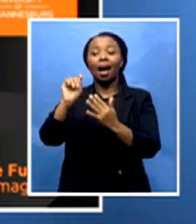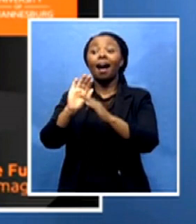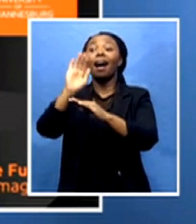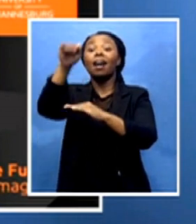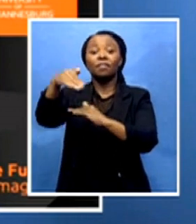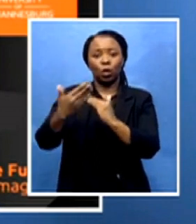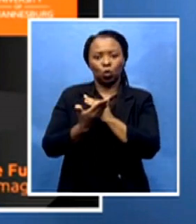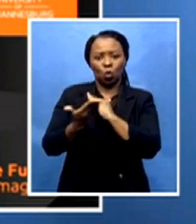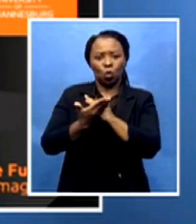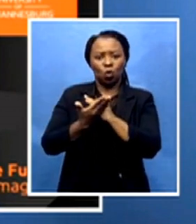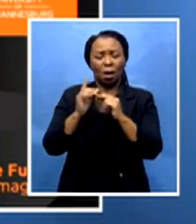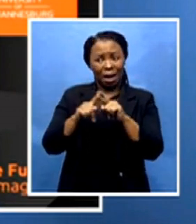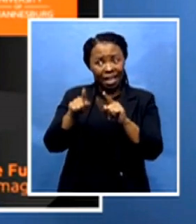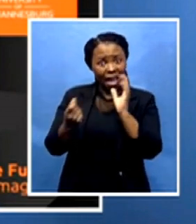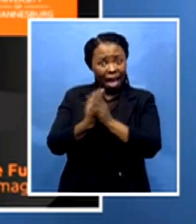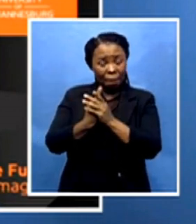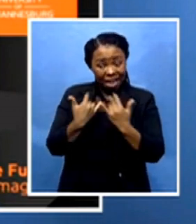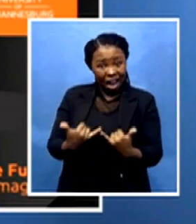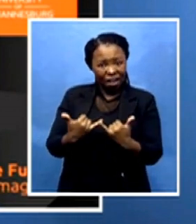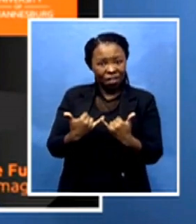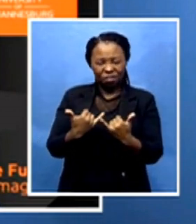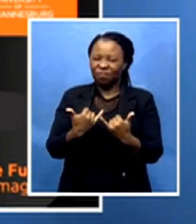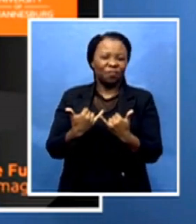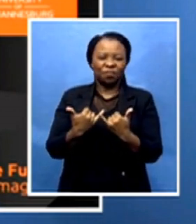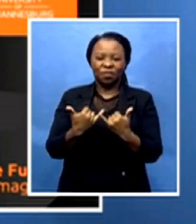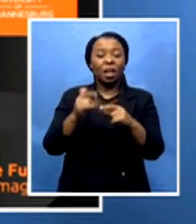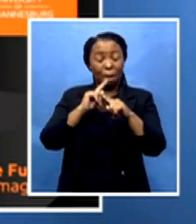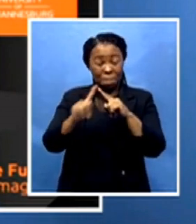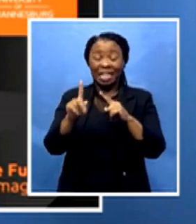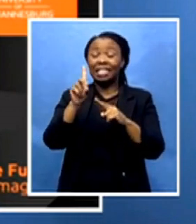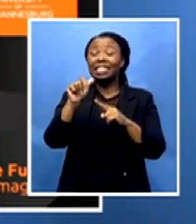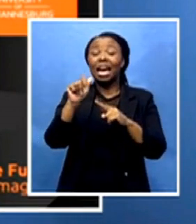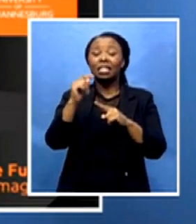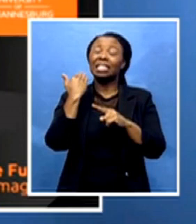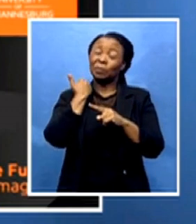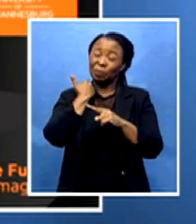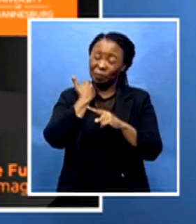immediately, but data is expensive in this country. And secondly, also,